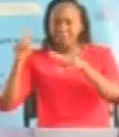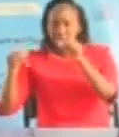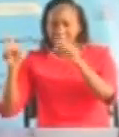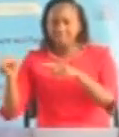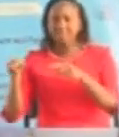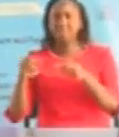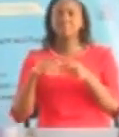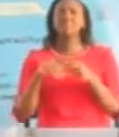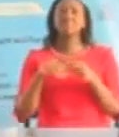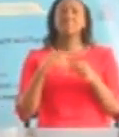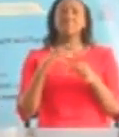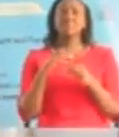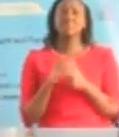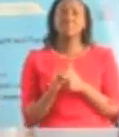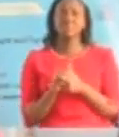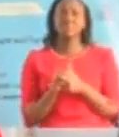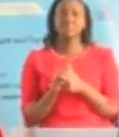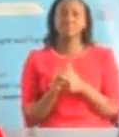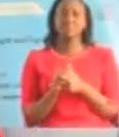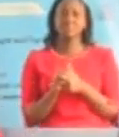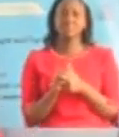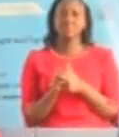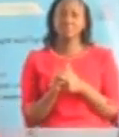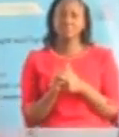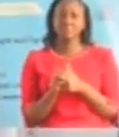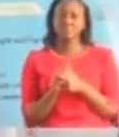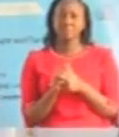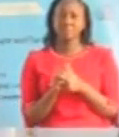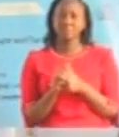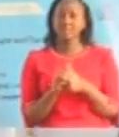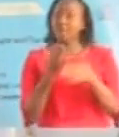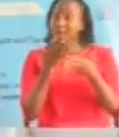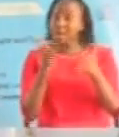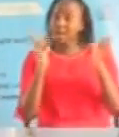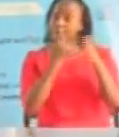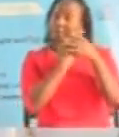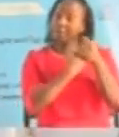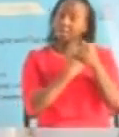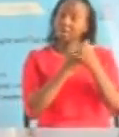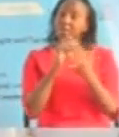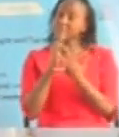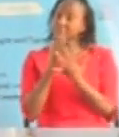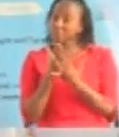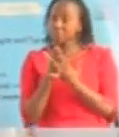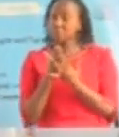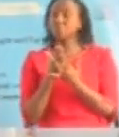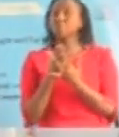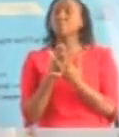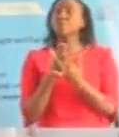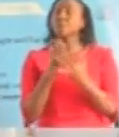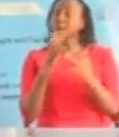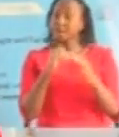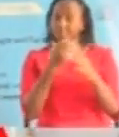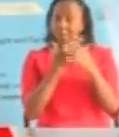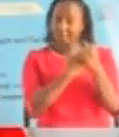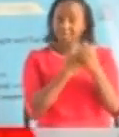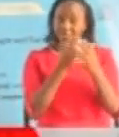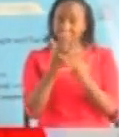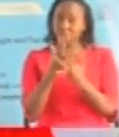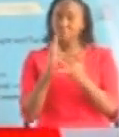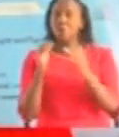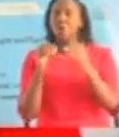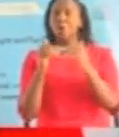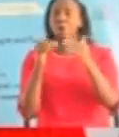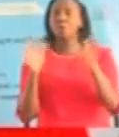and loss of biodiversity. Strategic partnership between the University of Nairobi and the Open Society Initiative